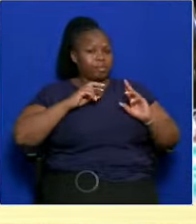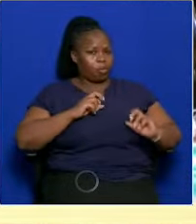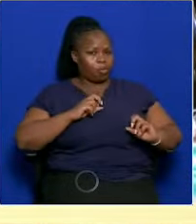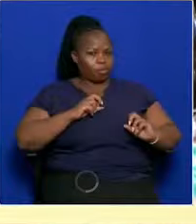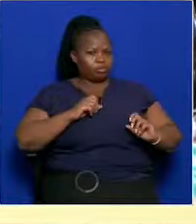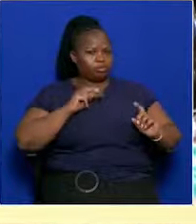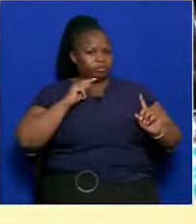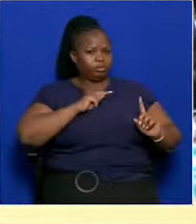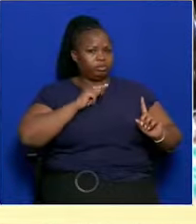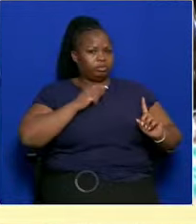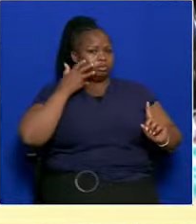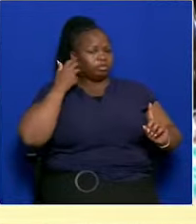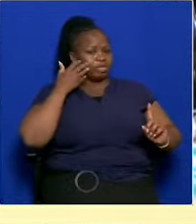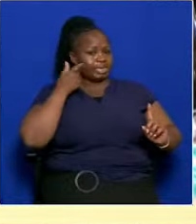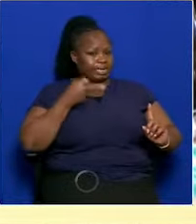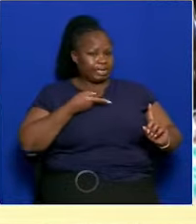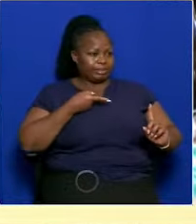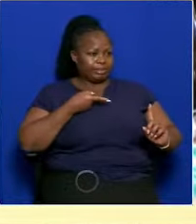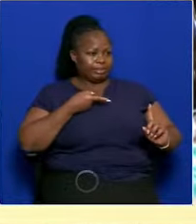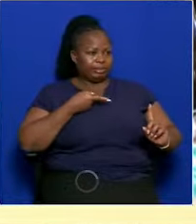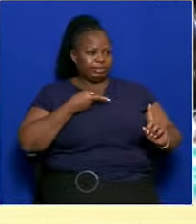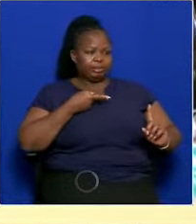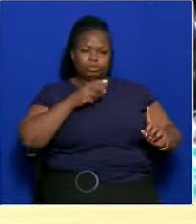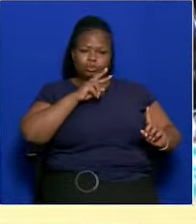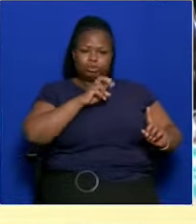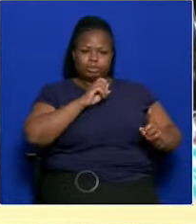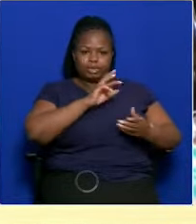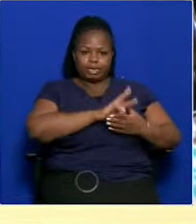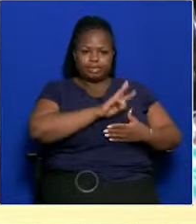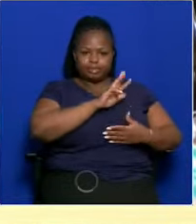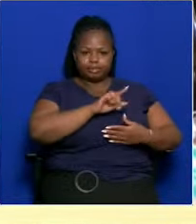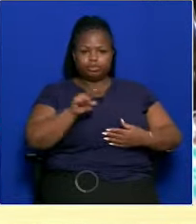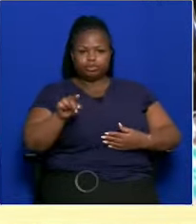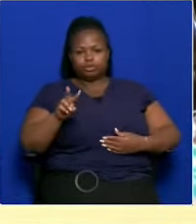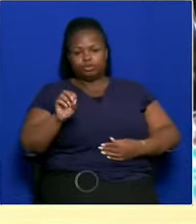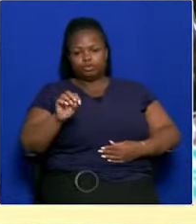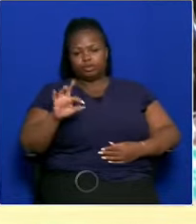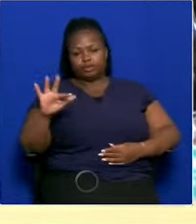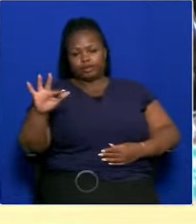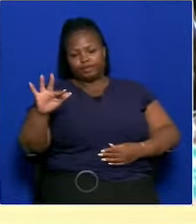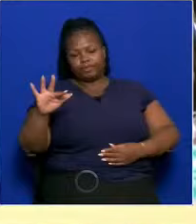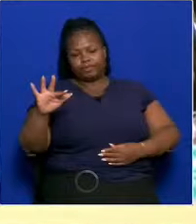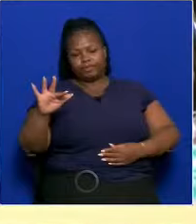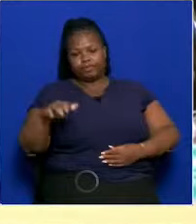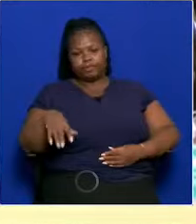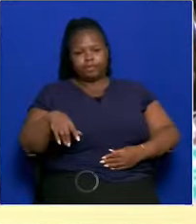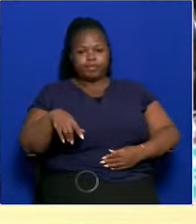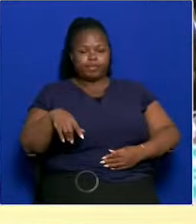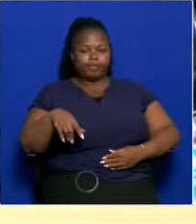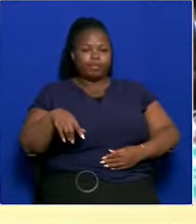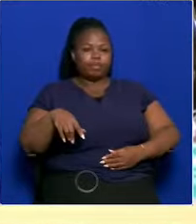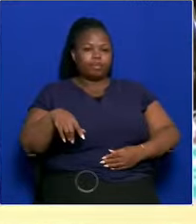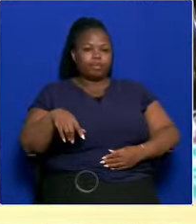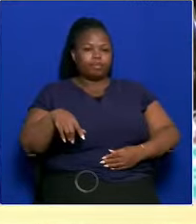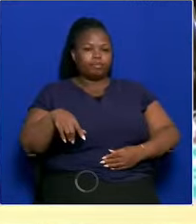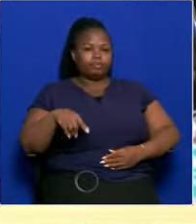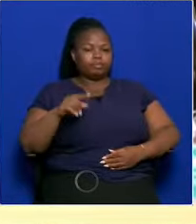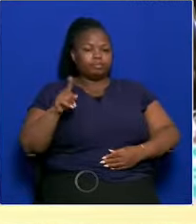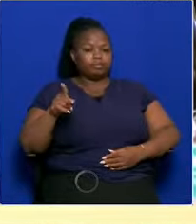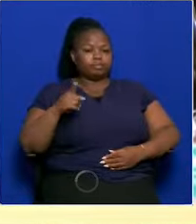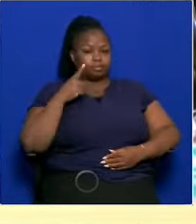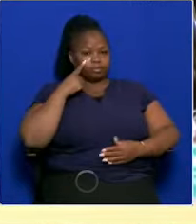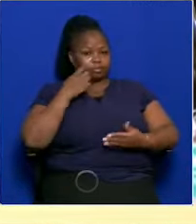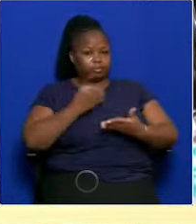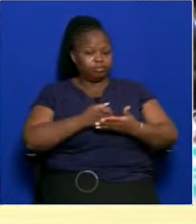Matlala between 2019 and 2025. And in the testimony, your